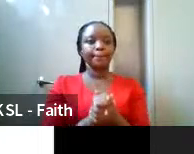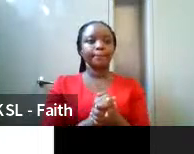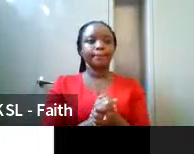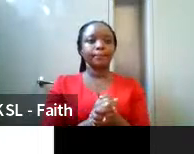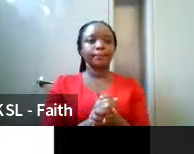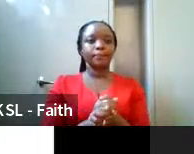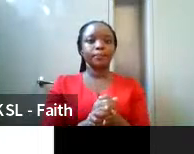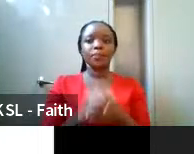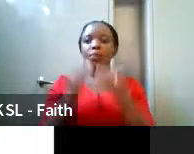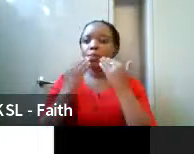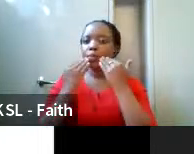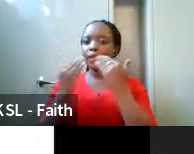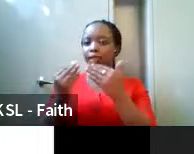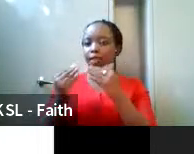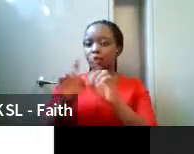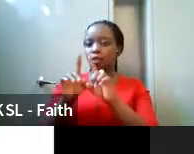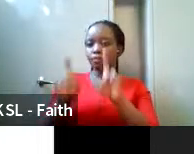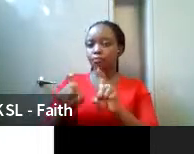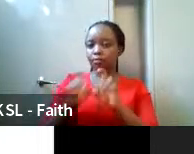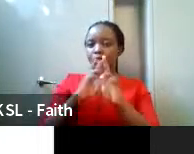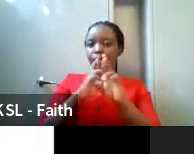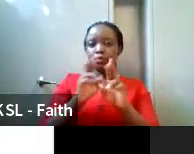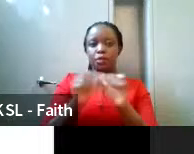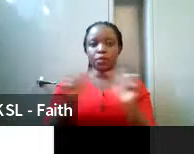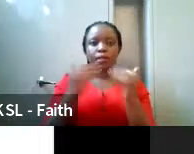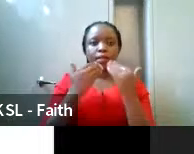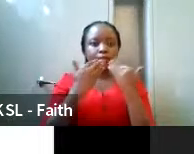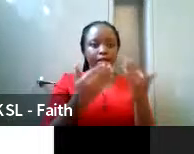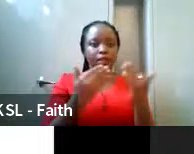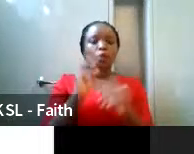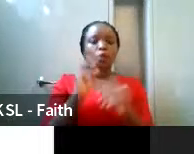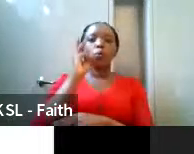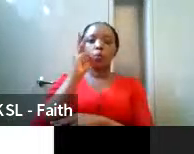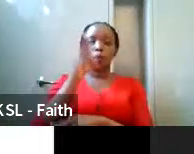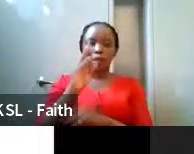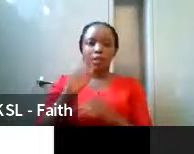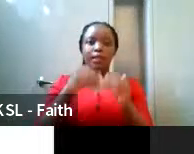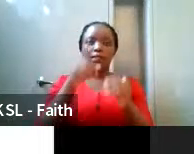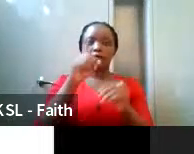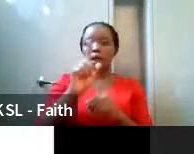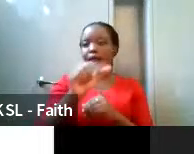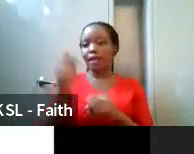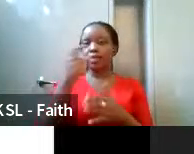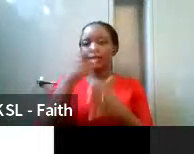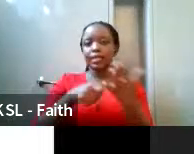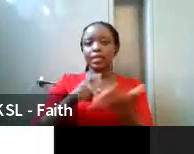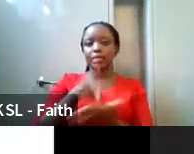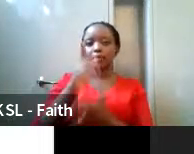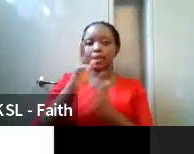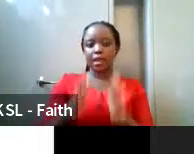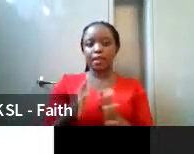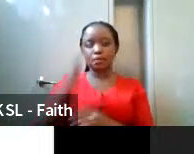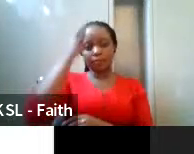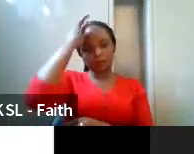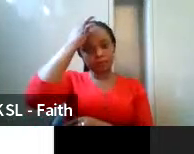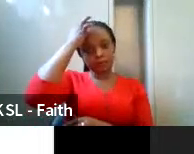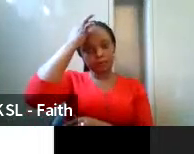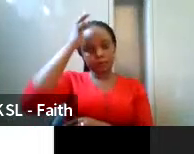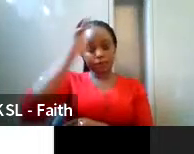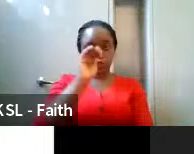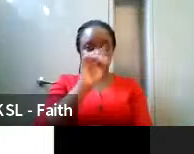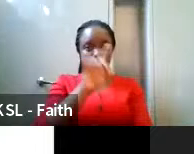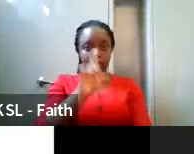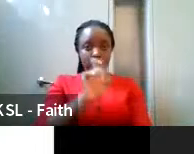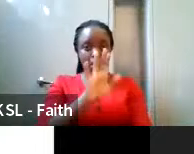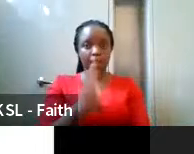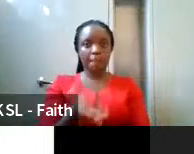Thank you for responding, Georgina. We'll give one other taxpayer who is Magnum Engineers Limited a chance to ask their question and